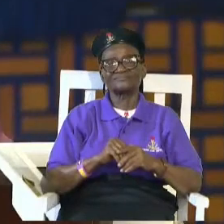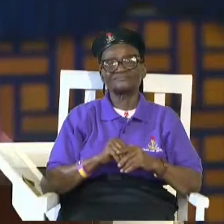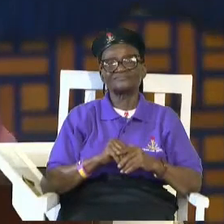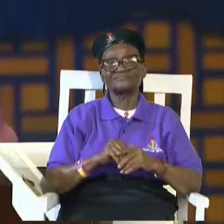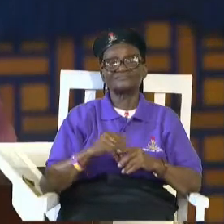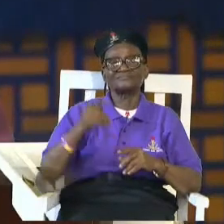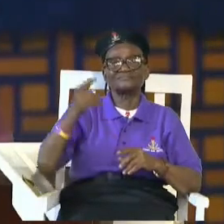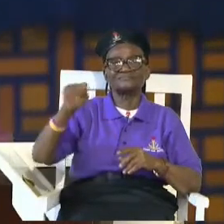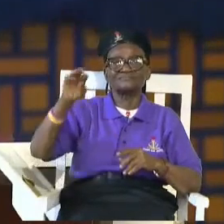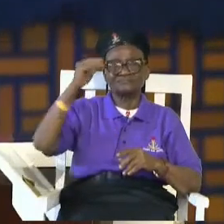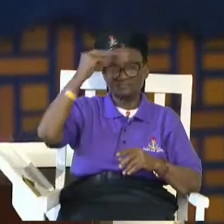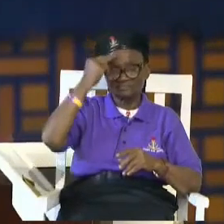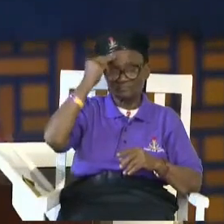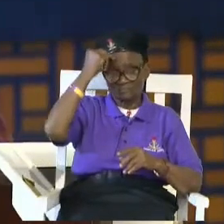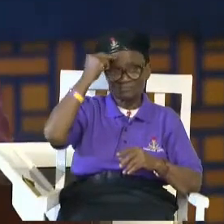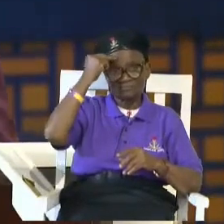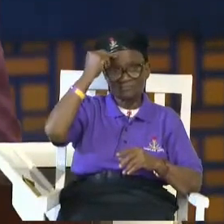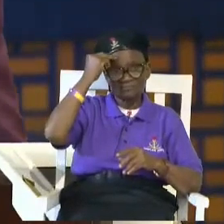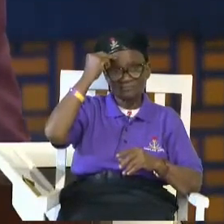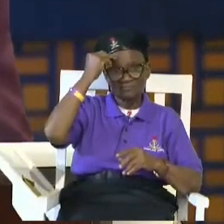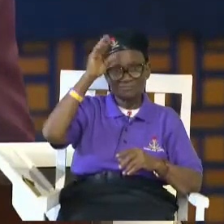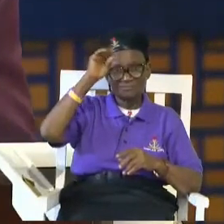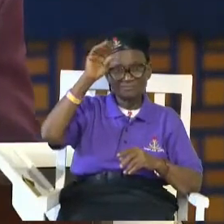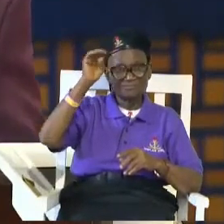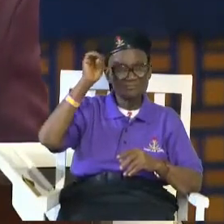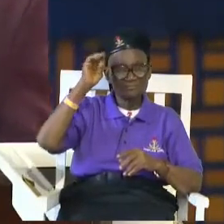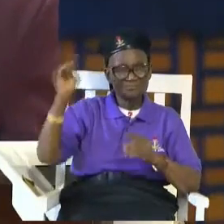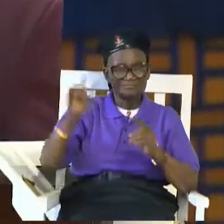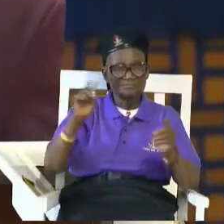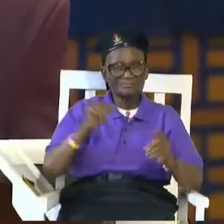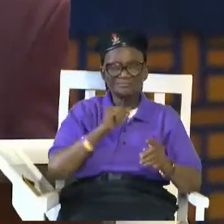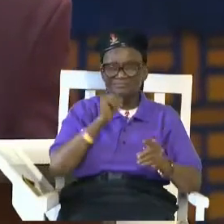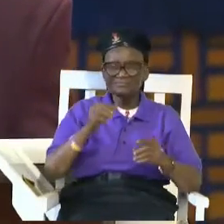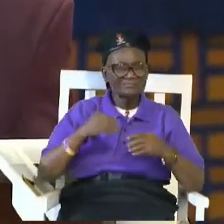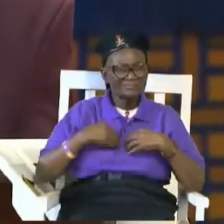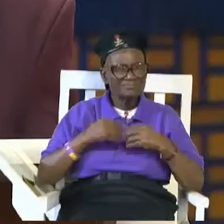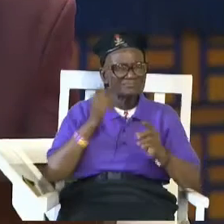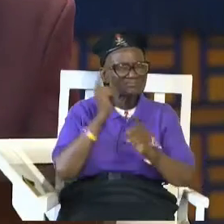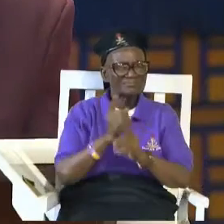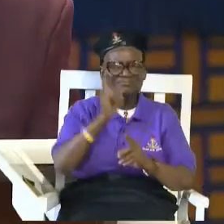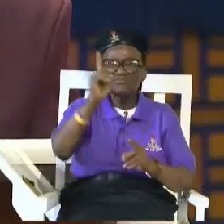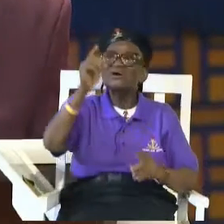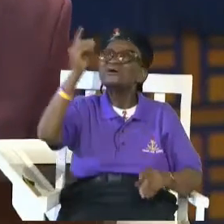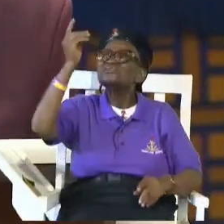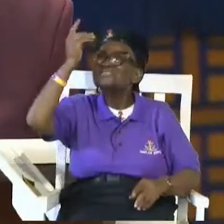The madman there was, he didn't have just one demon.